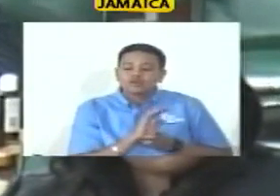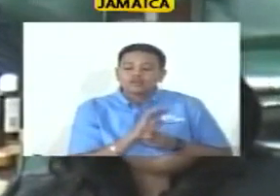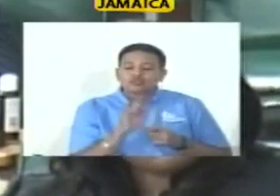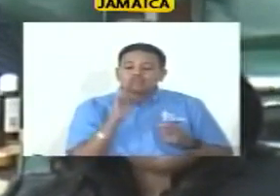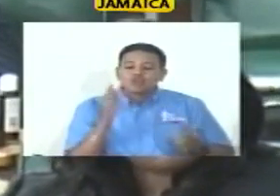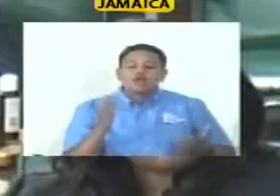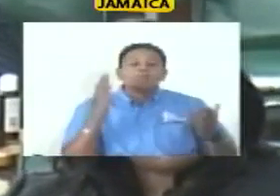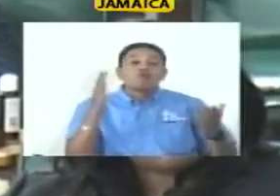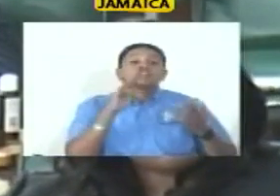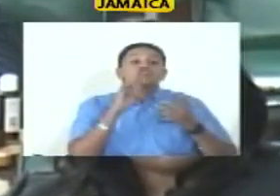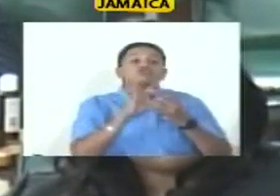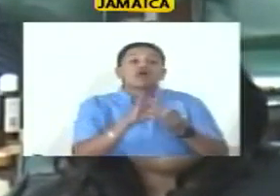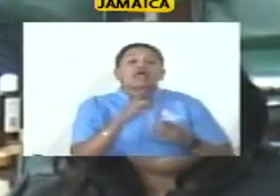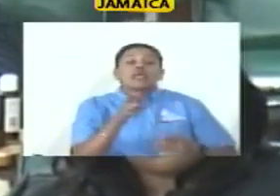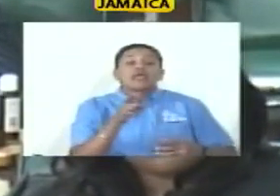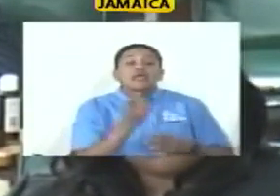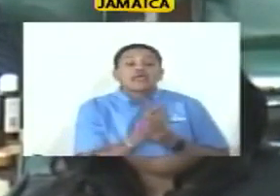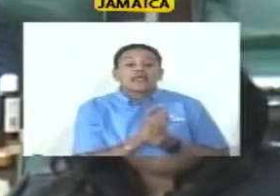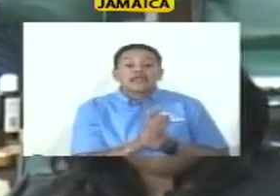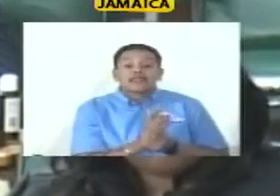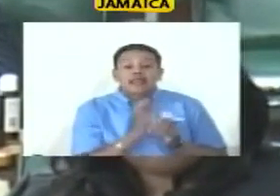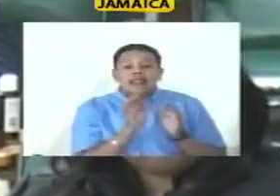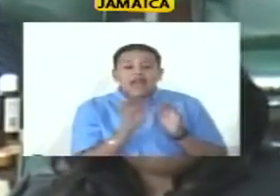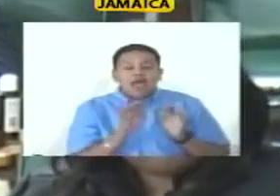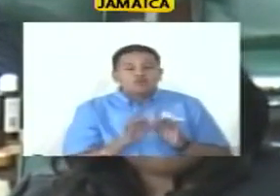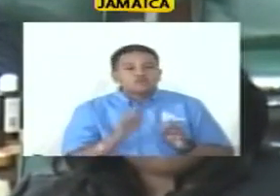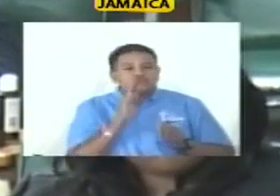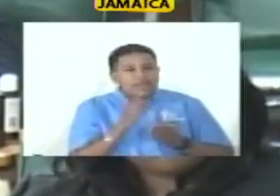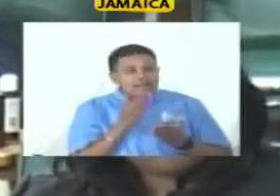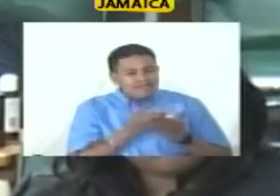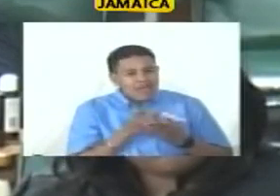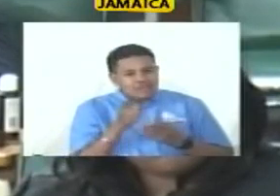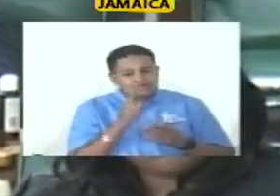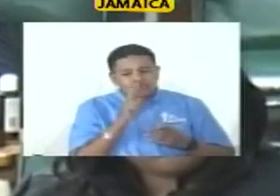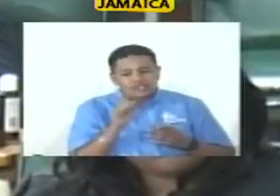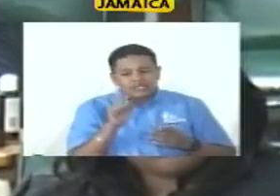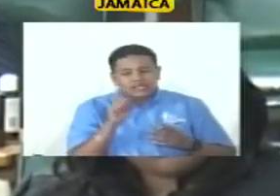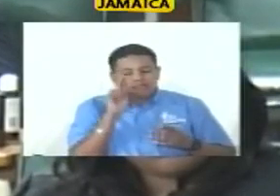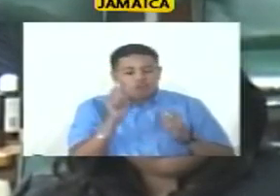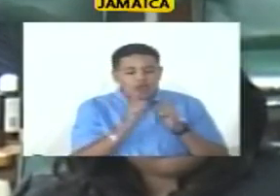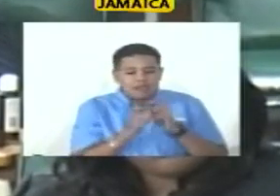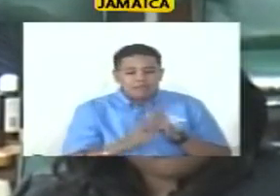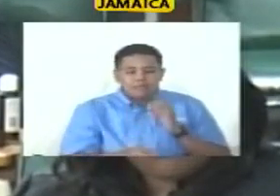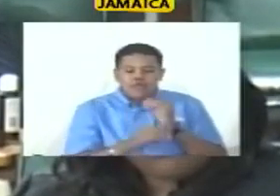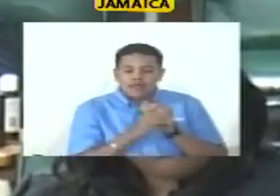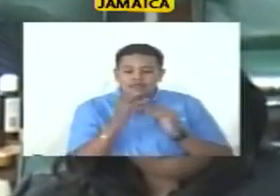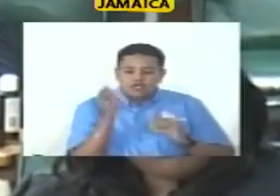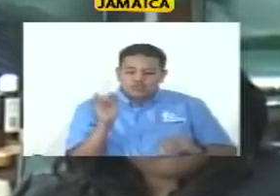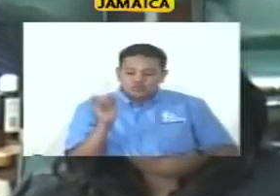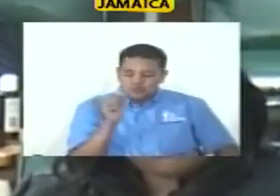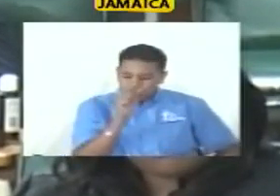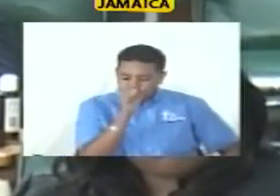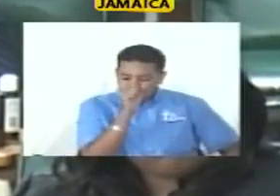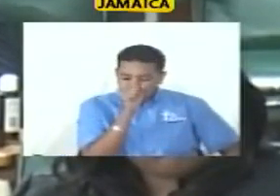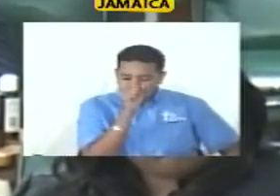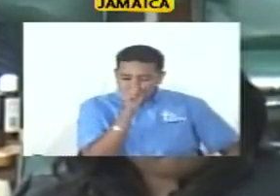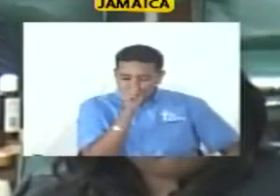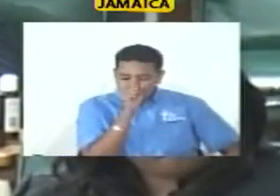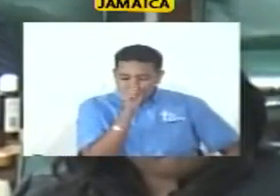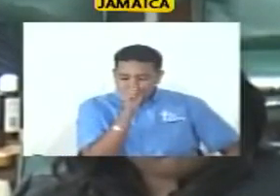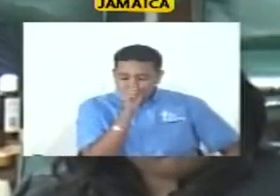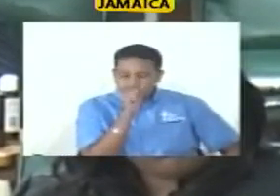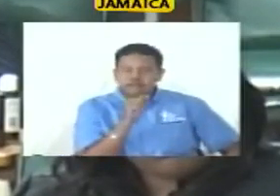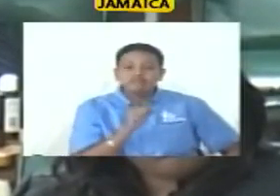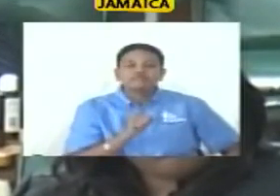proposal regarding the language, there was in fact a need for an amendment there as well, and the use